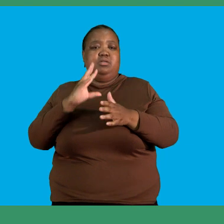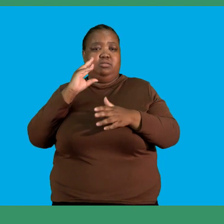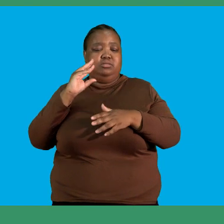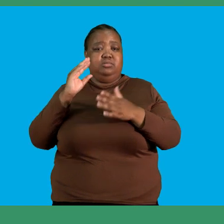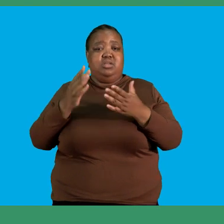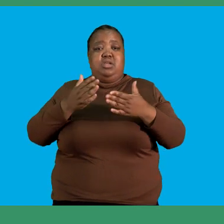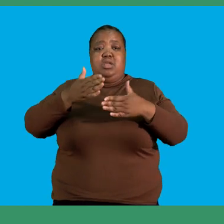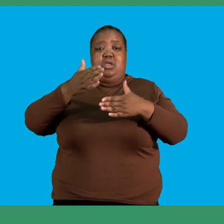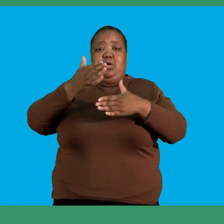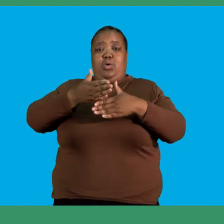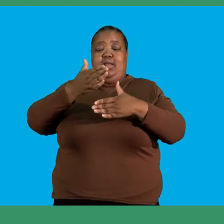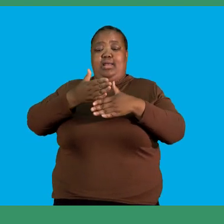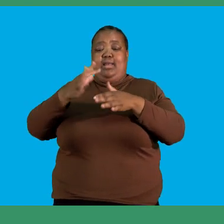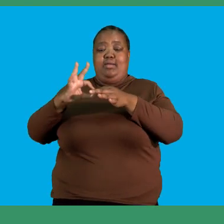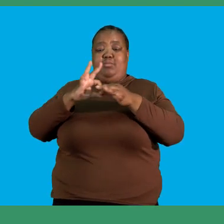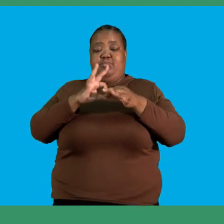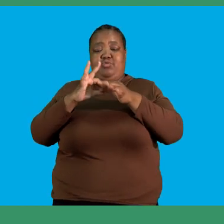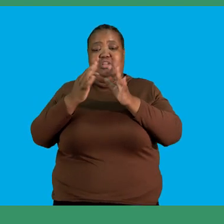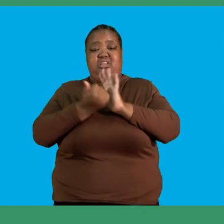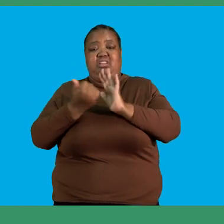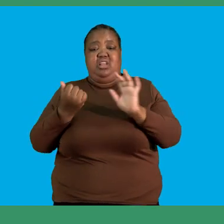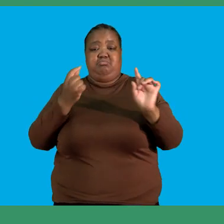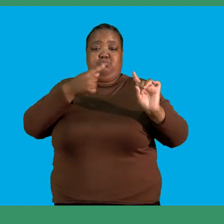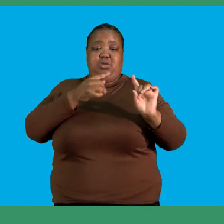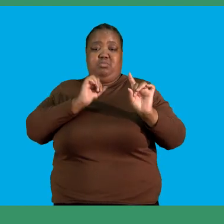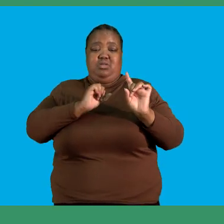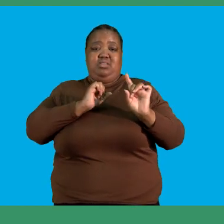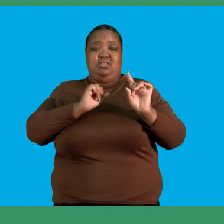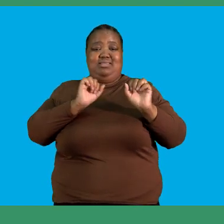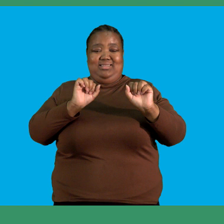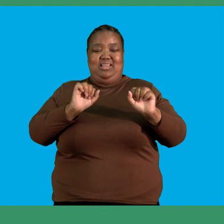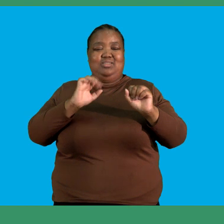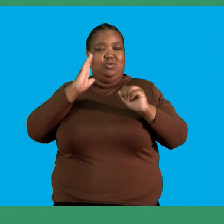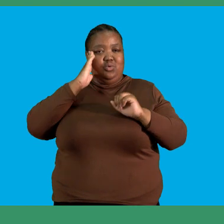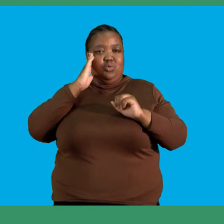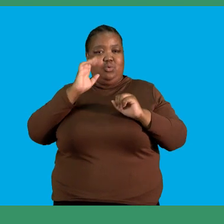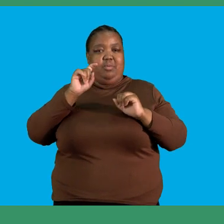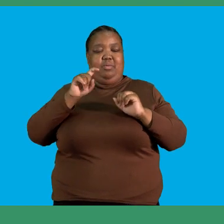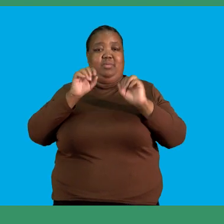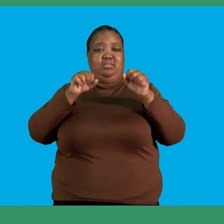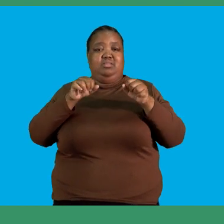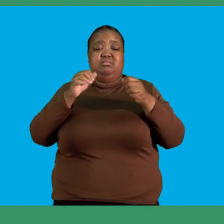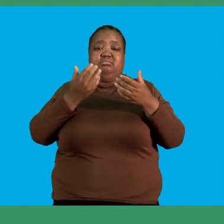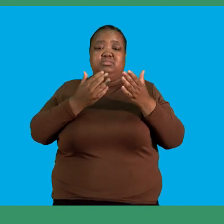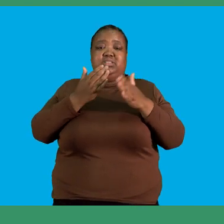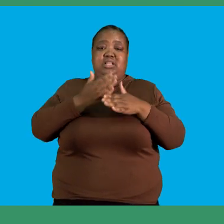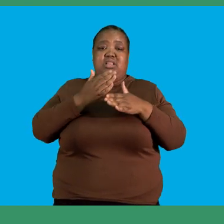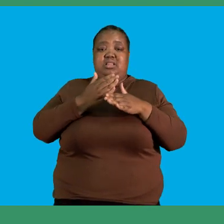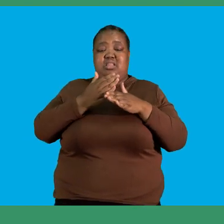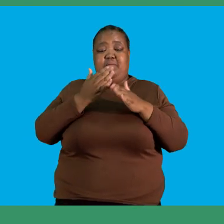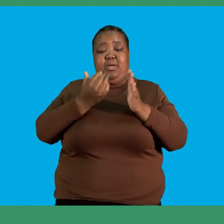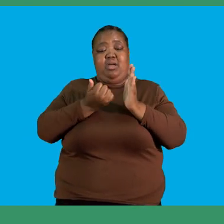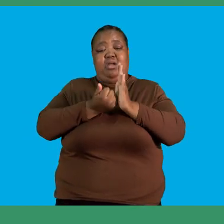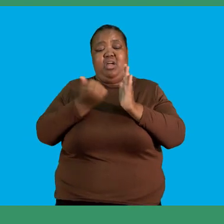you must also know the Labor Relations Act and its purpose. So for you to know its purpose, you must know